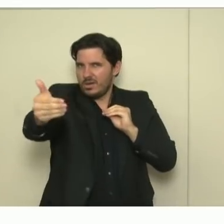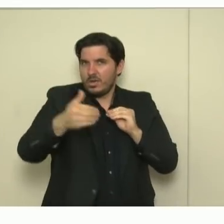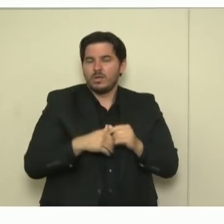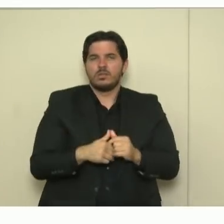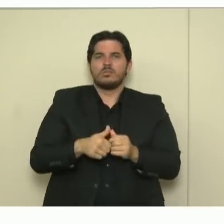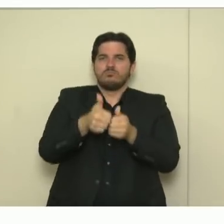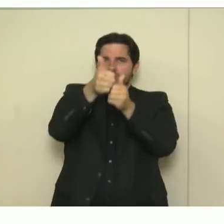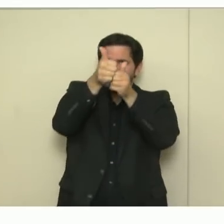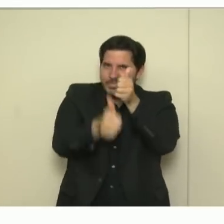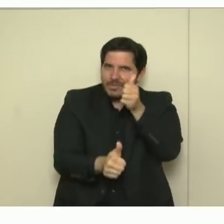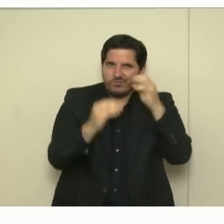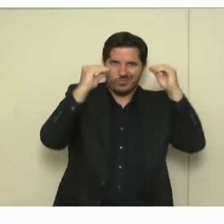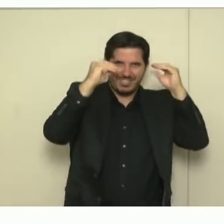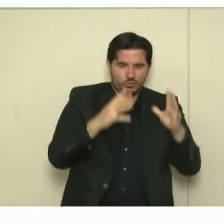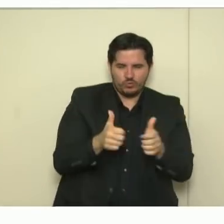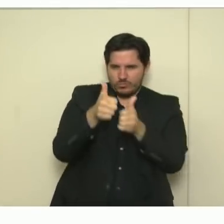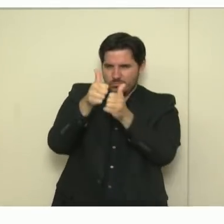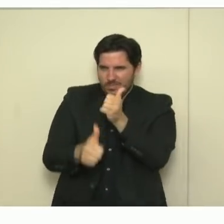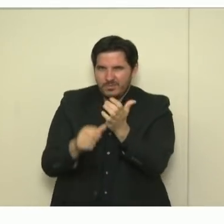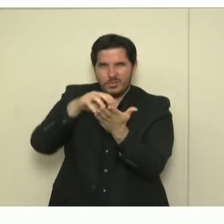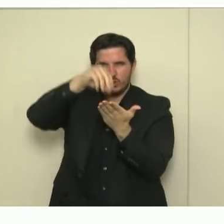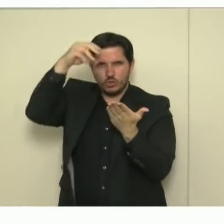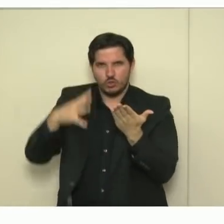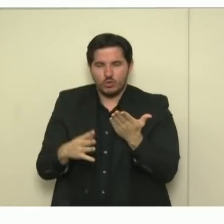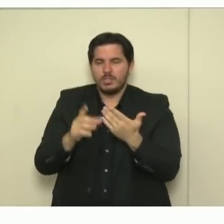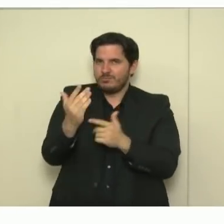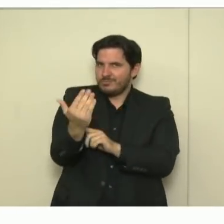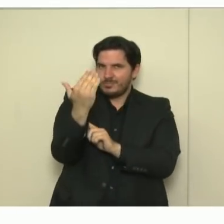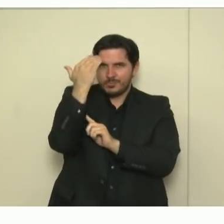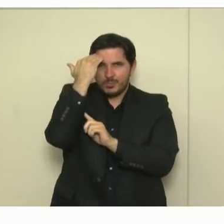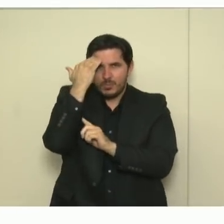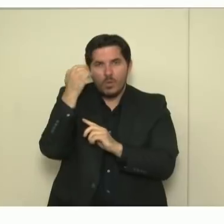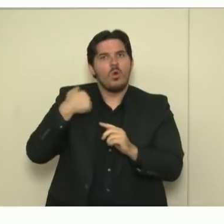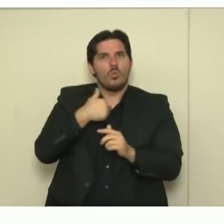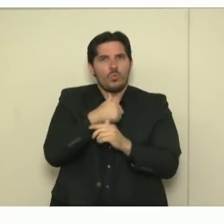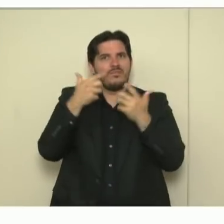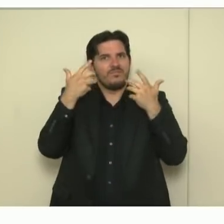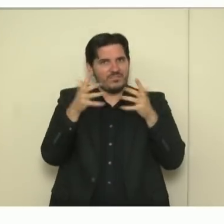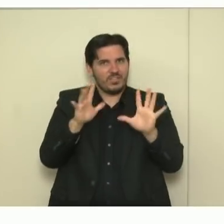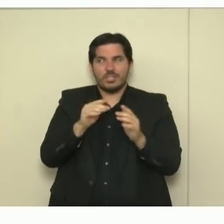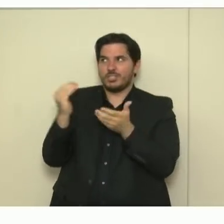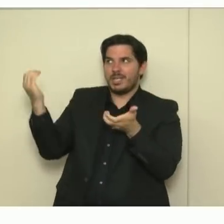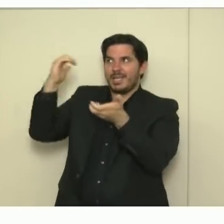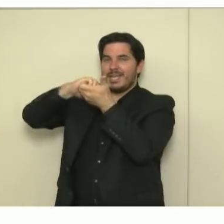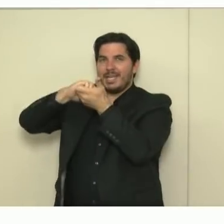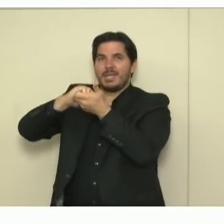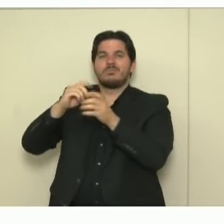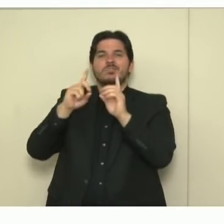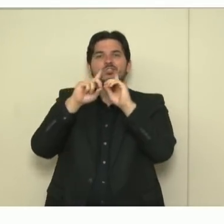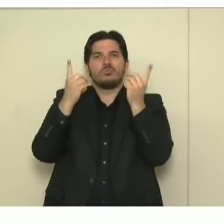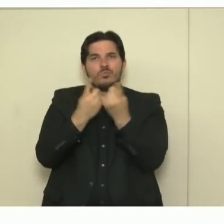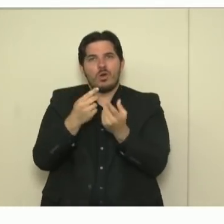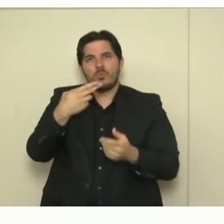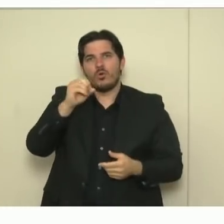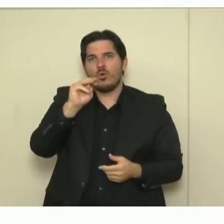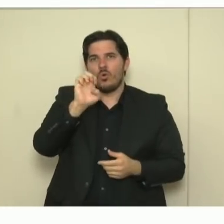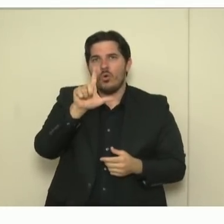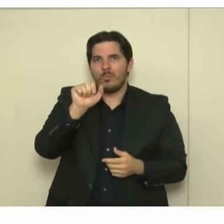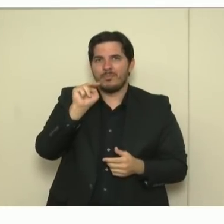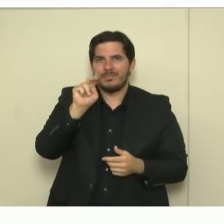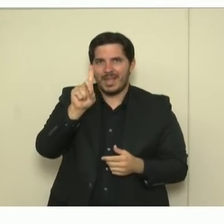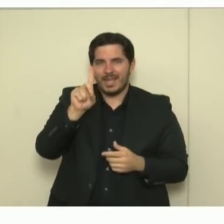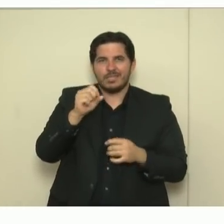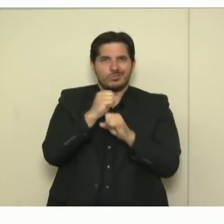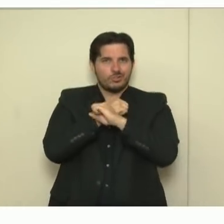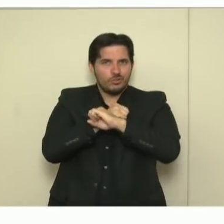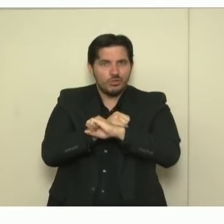should know that we've worked with our Department of Homeland Security and Emergency Management, FEMA, and also the Federal